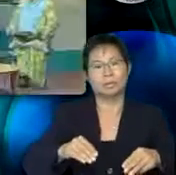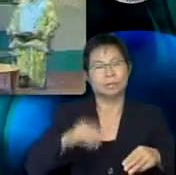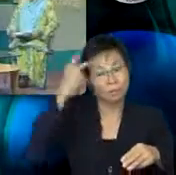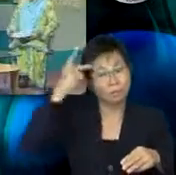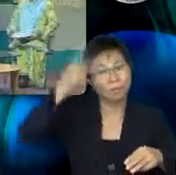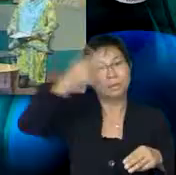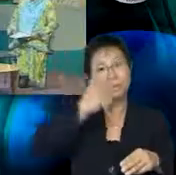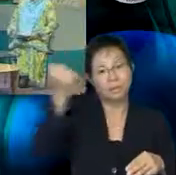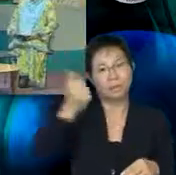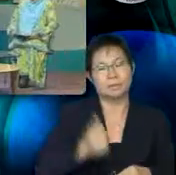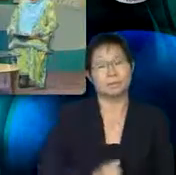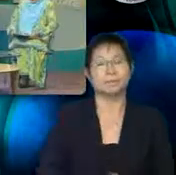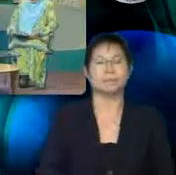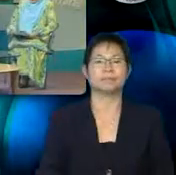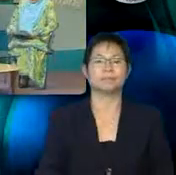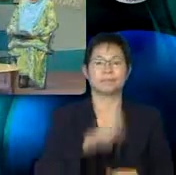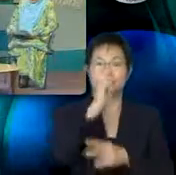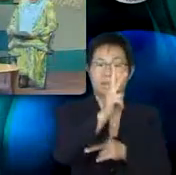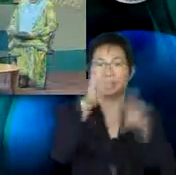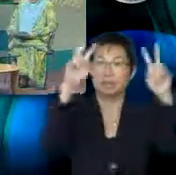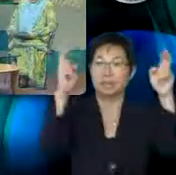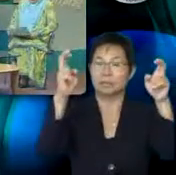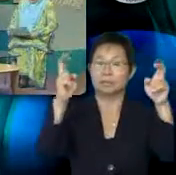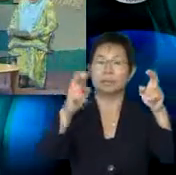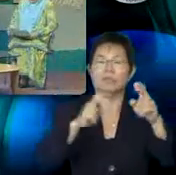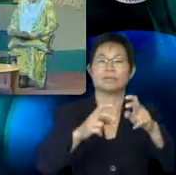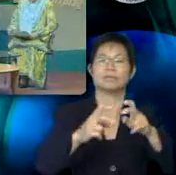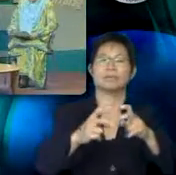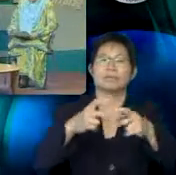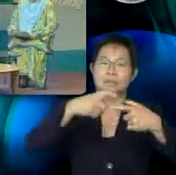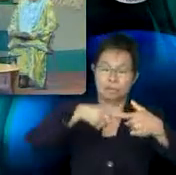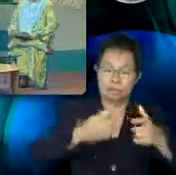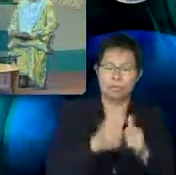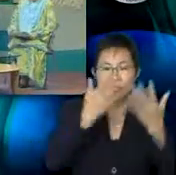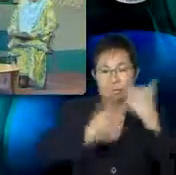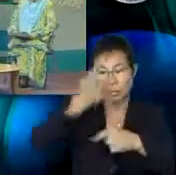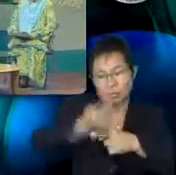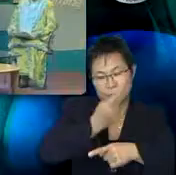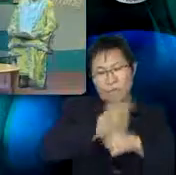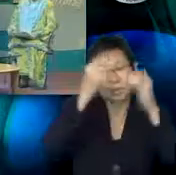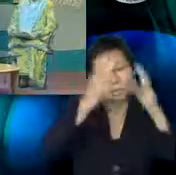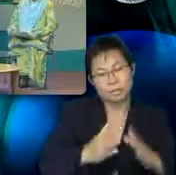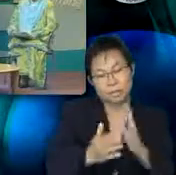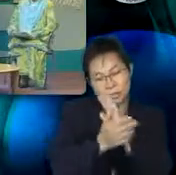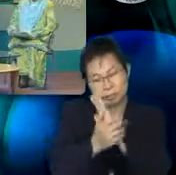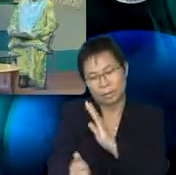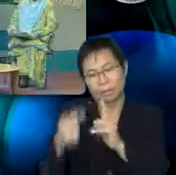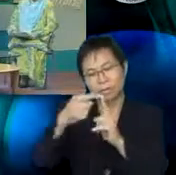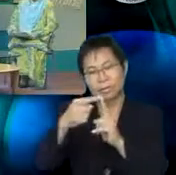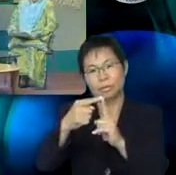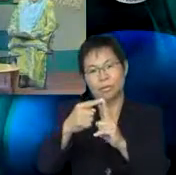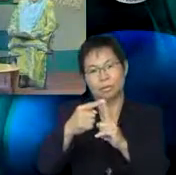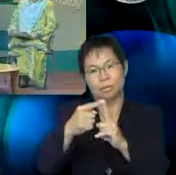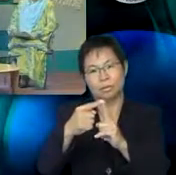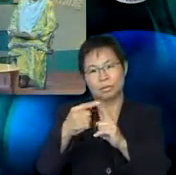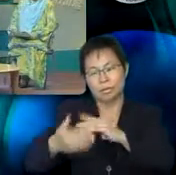better. A second theme that is related to best practice is the teacher's ability to vary